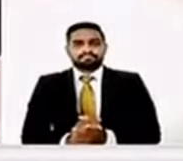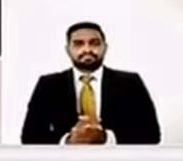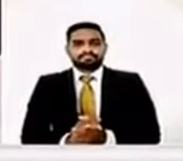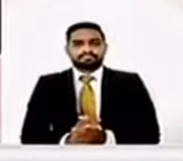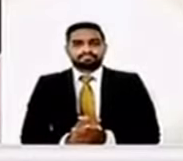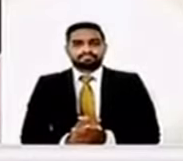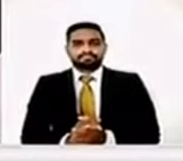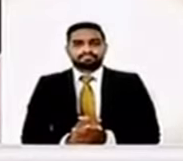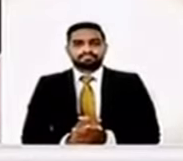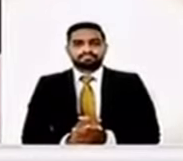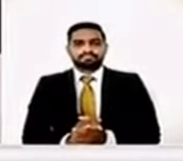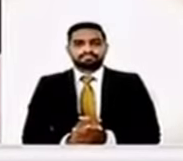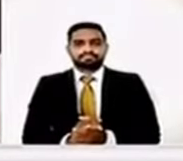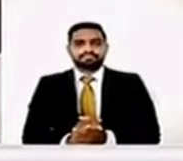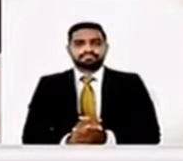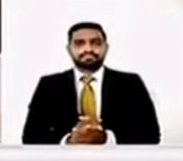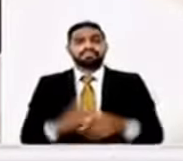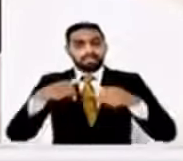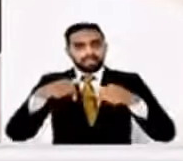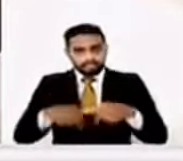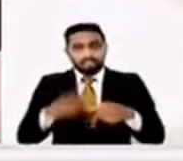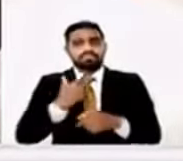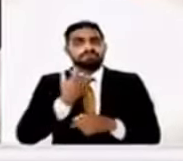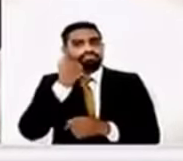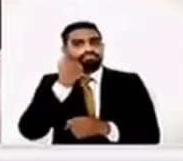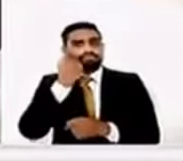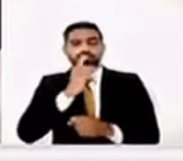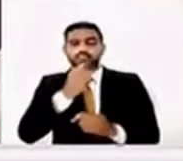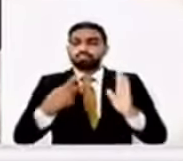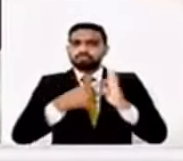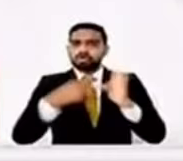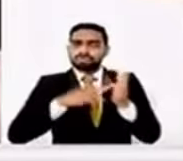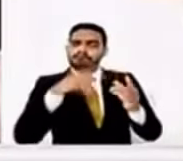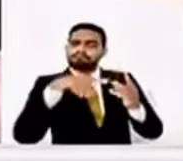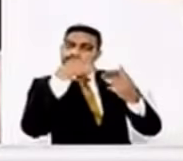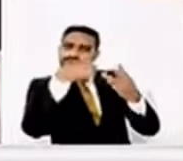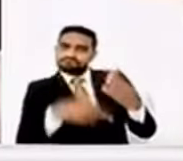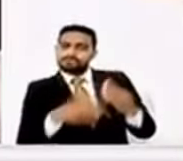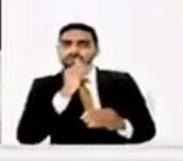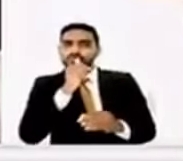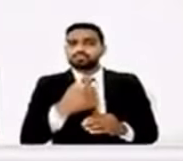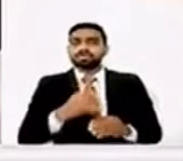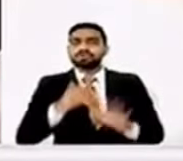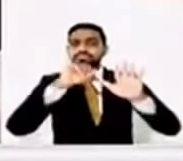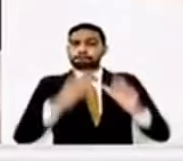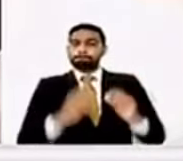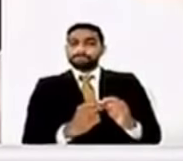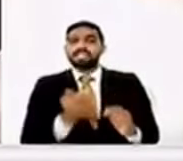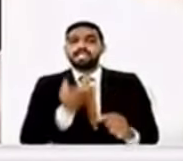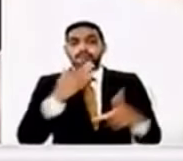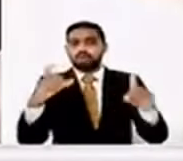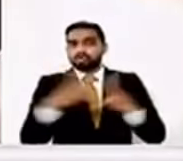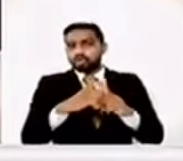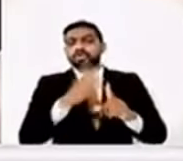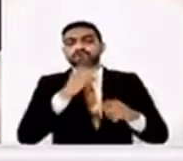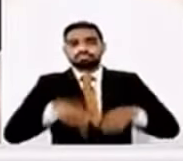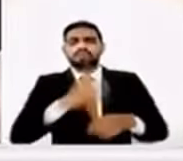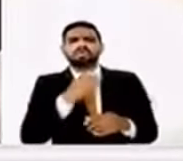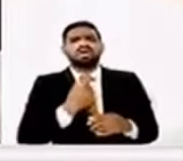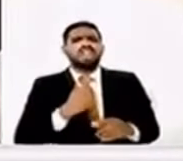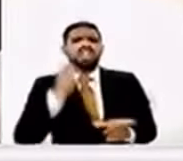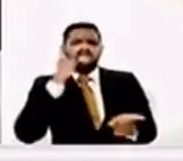A considerable number of projects worth more than $6 billion show slow progress. The main